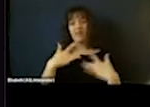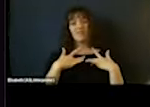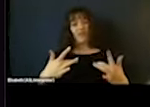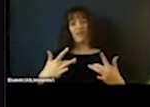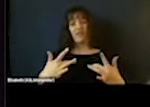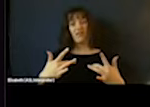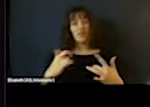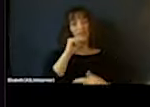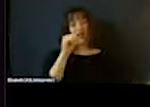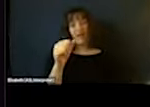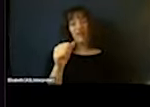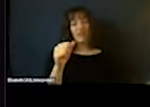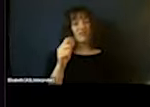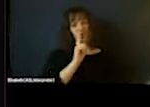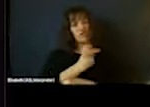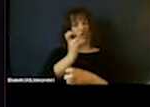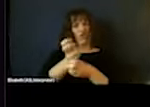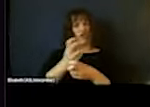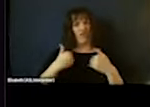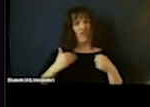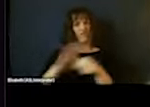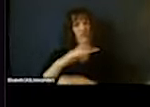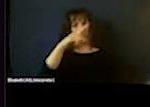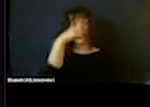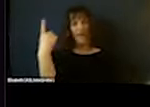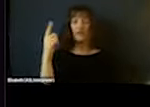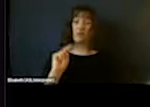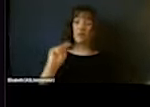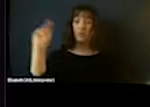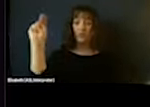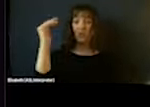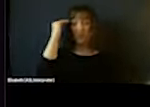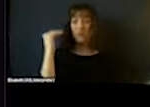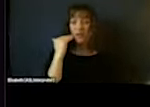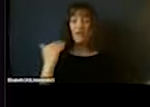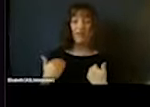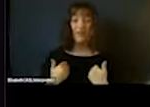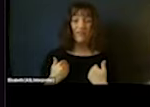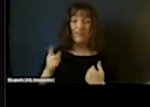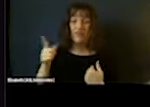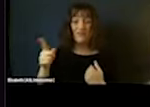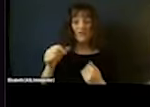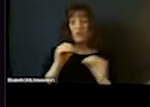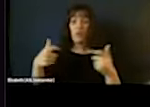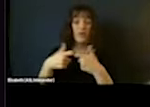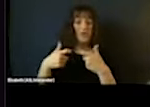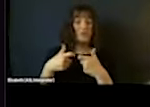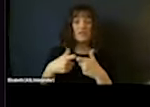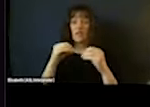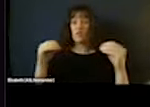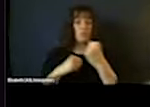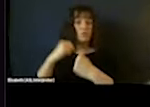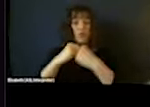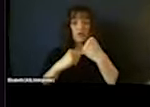because they don't have a good infrastructure. They don't have electricity. Of course, I'm not a huge fan of the North Korea, but I feel so bad